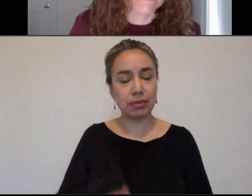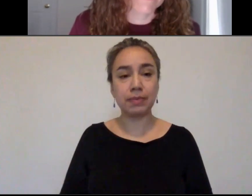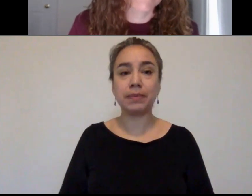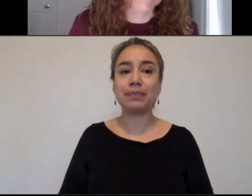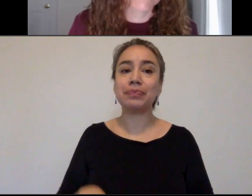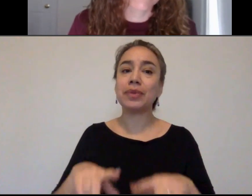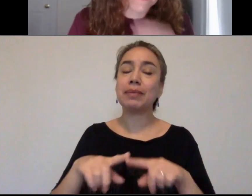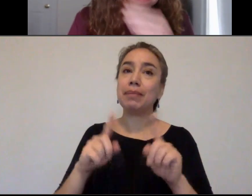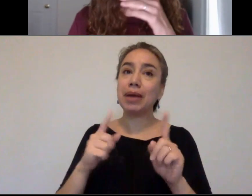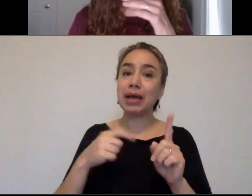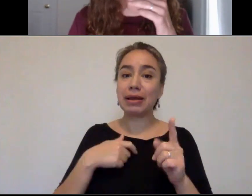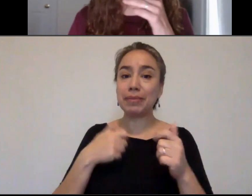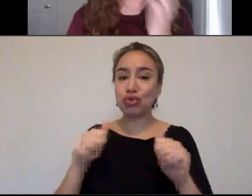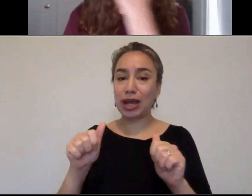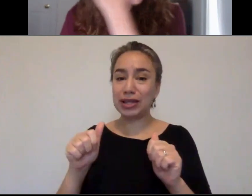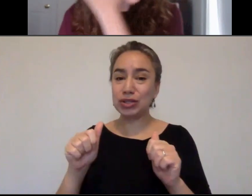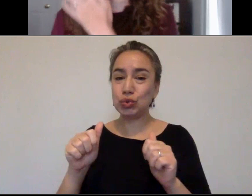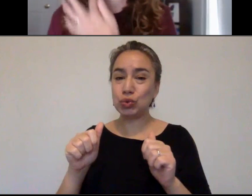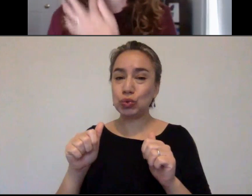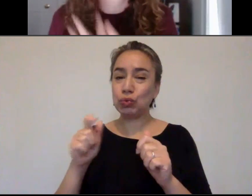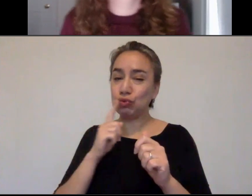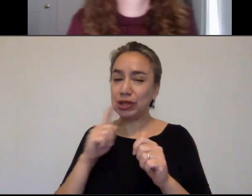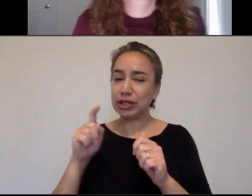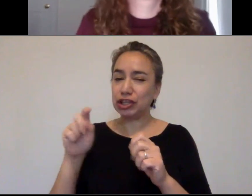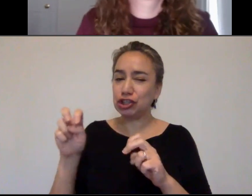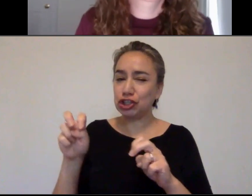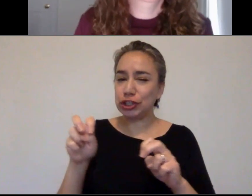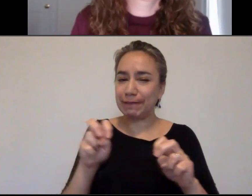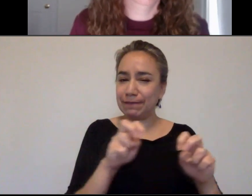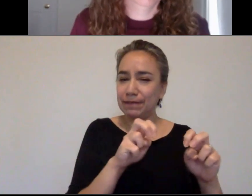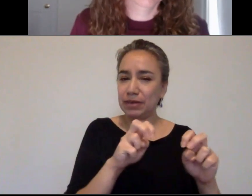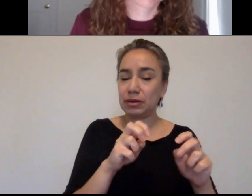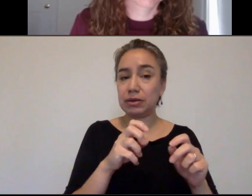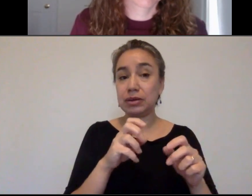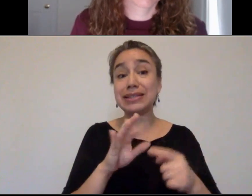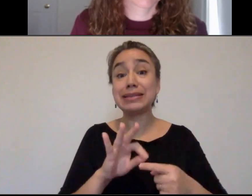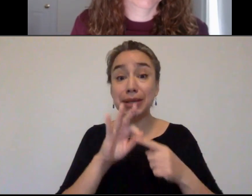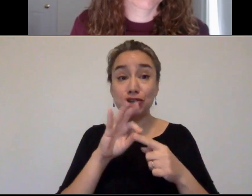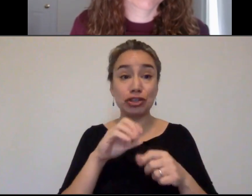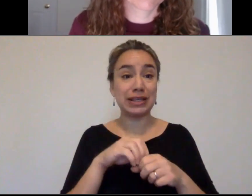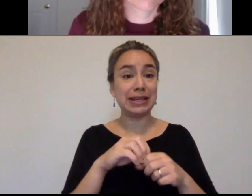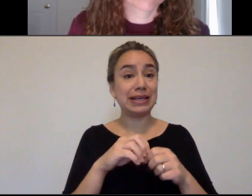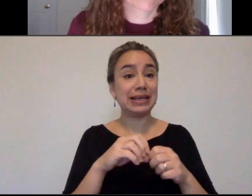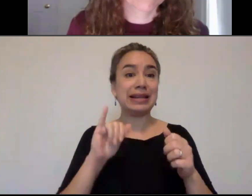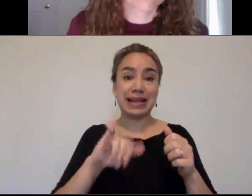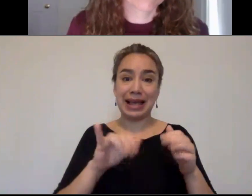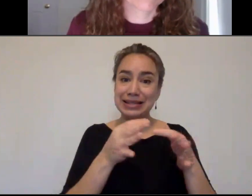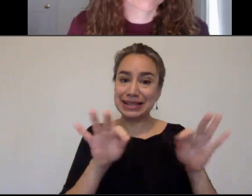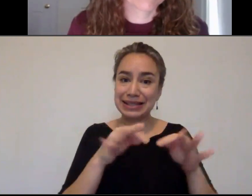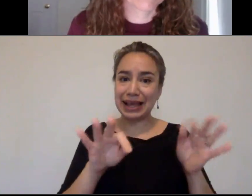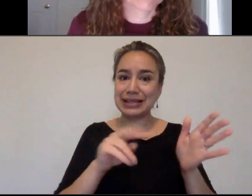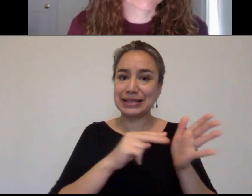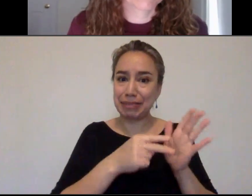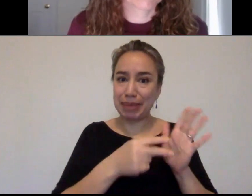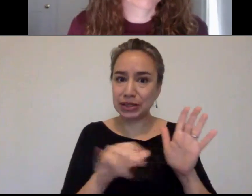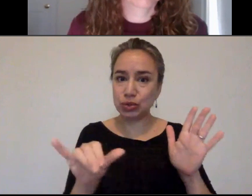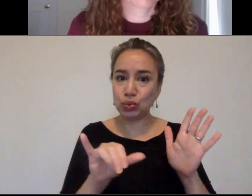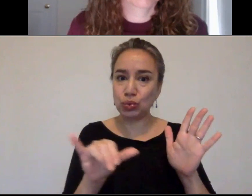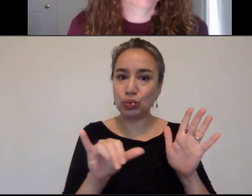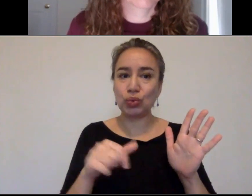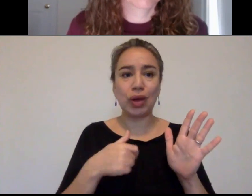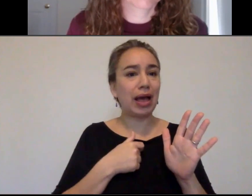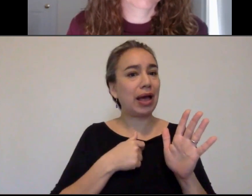trying to shift away from that, especially in syntax and semantics, one of the things that I've shifted away from is expecting students